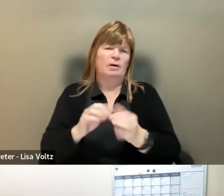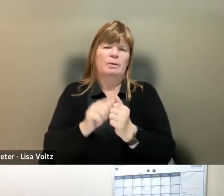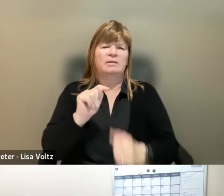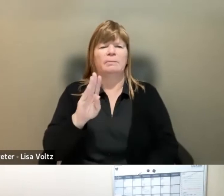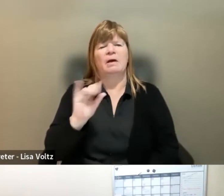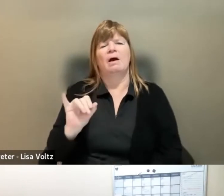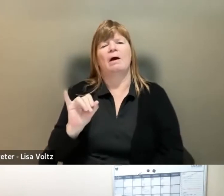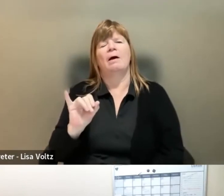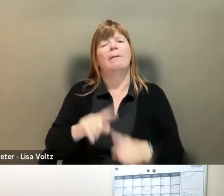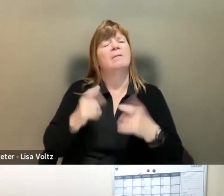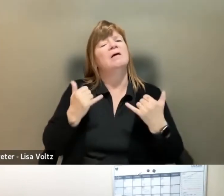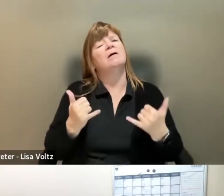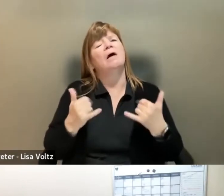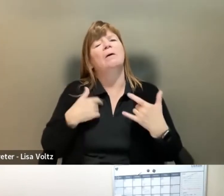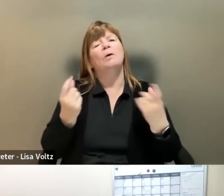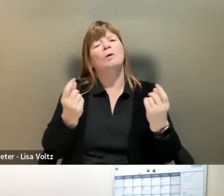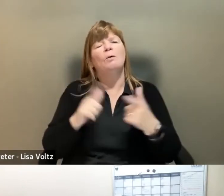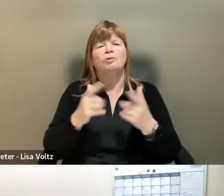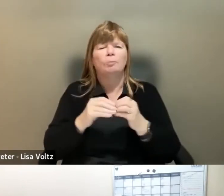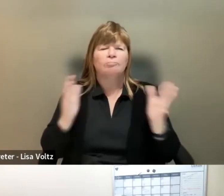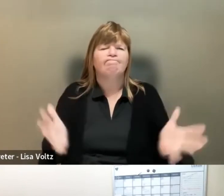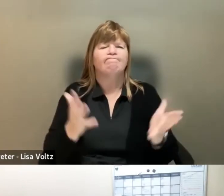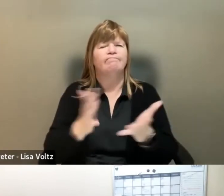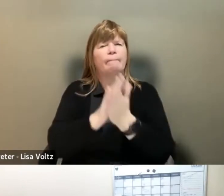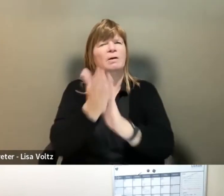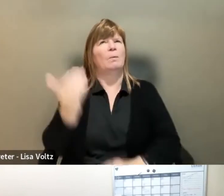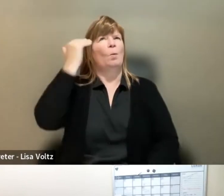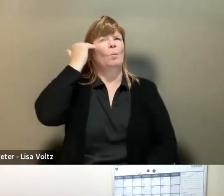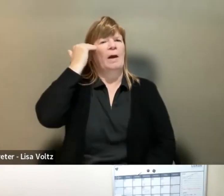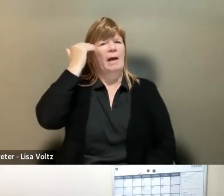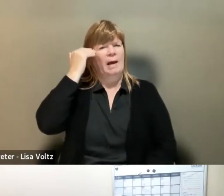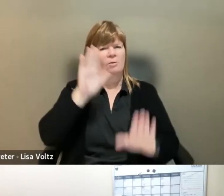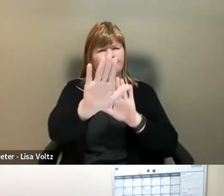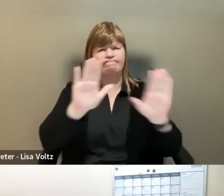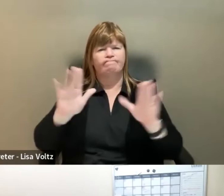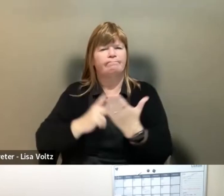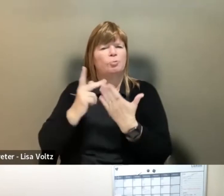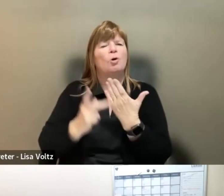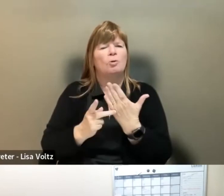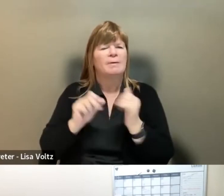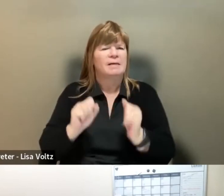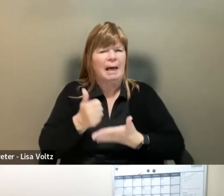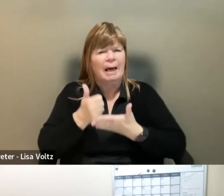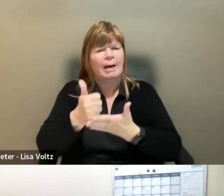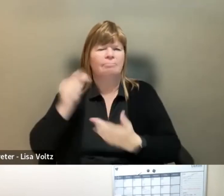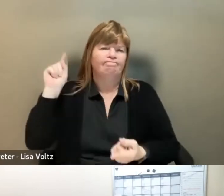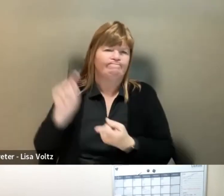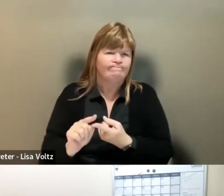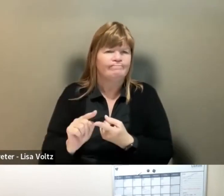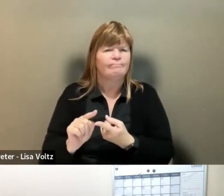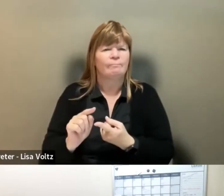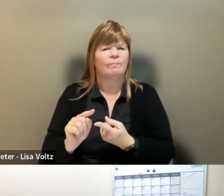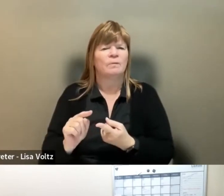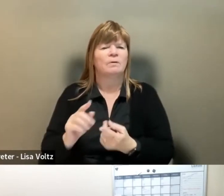what I'd like to do today is simply raise that awareness of these programs that can help reduce more falls